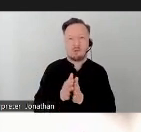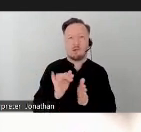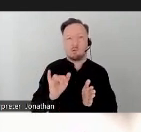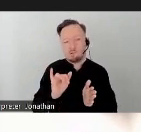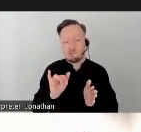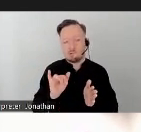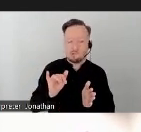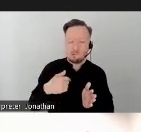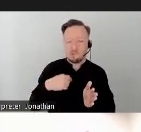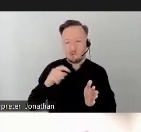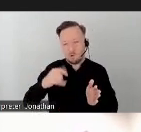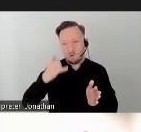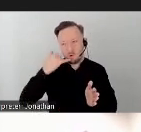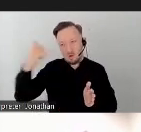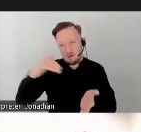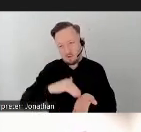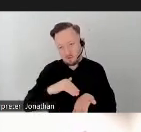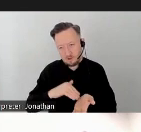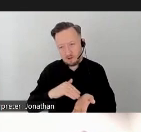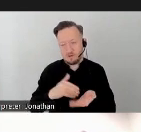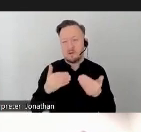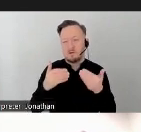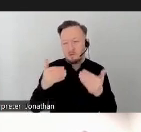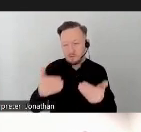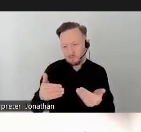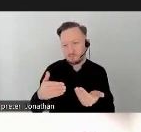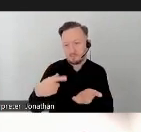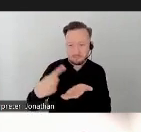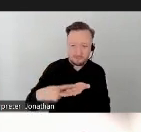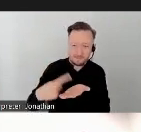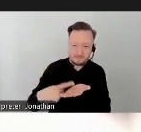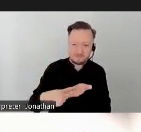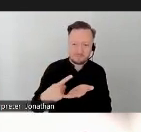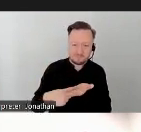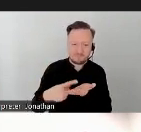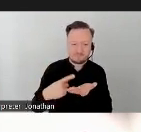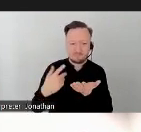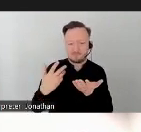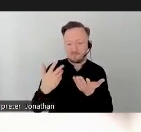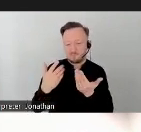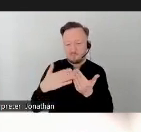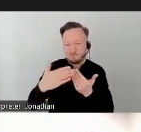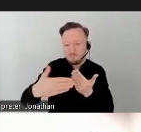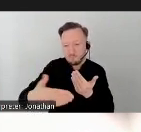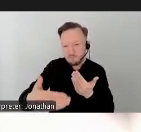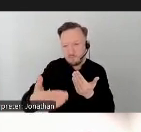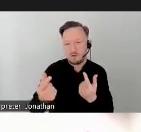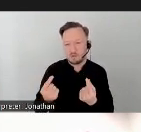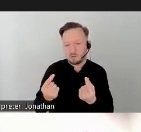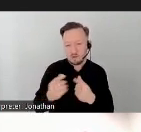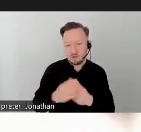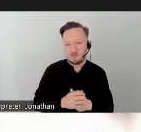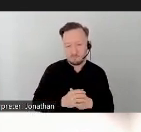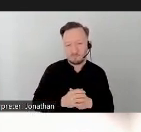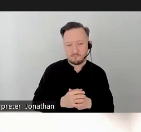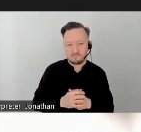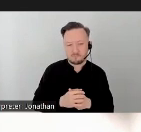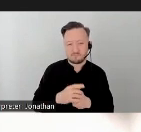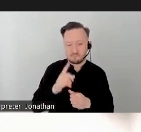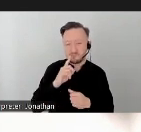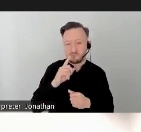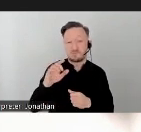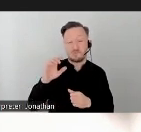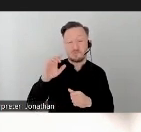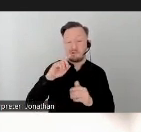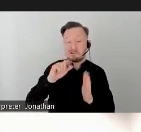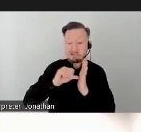physician and schedule a conversation around what next steps should be taken. And so we stress that a colonoscopy